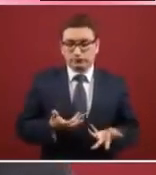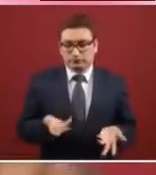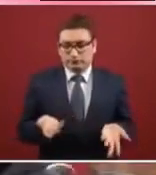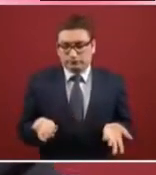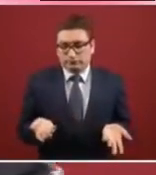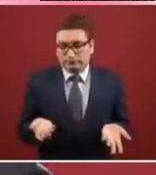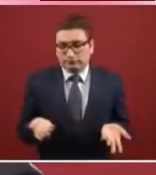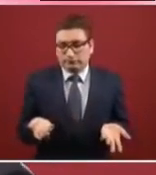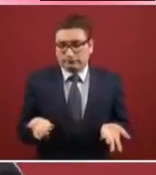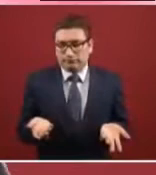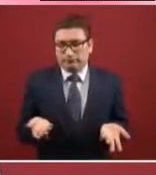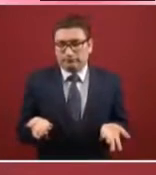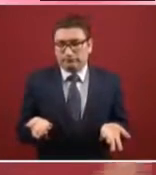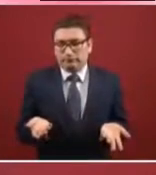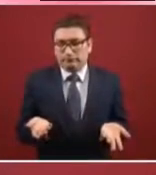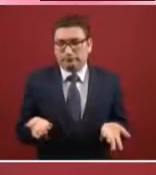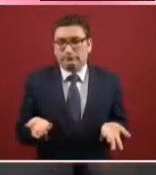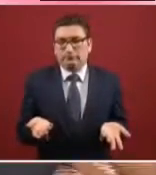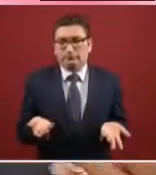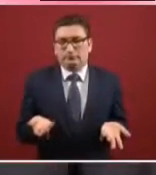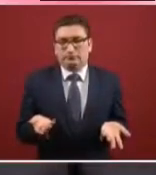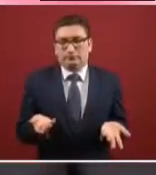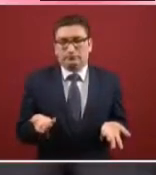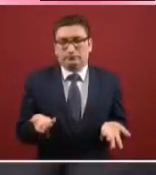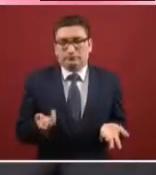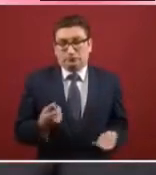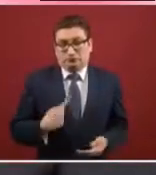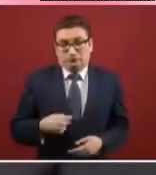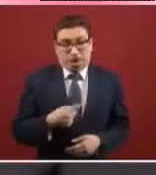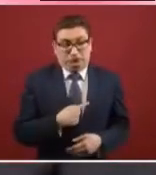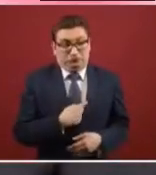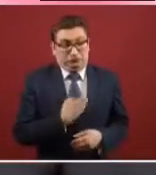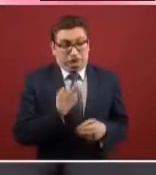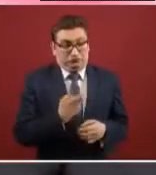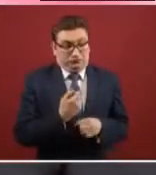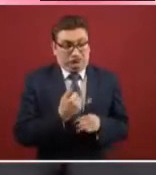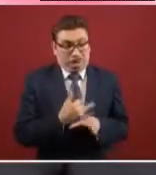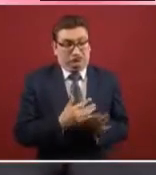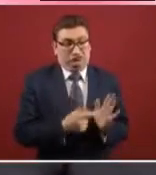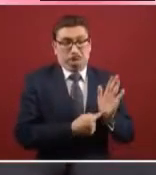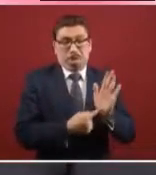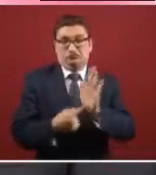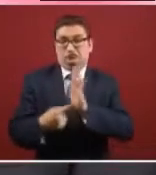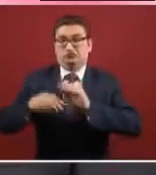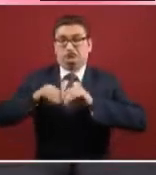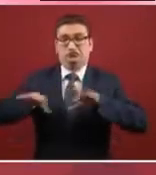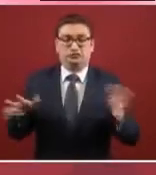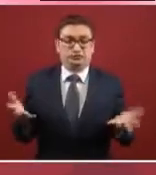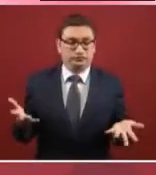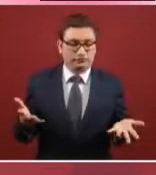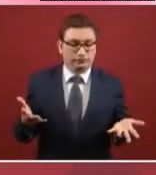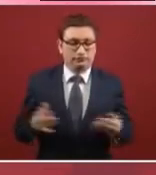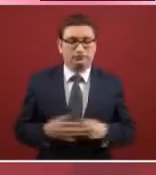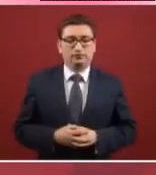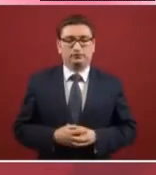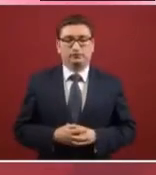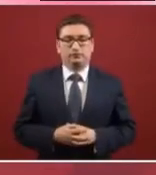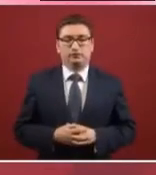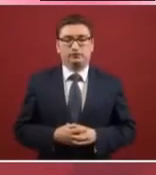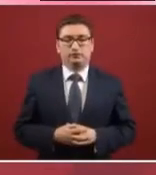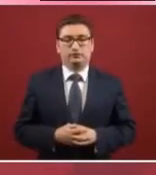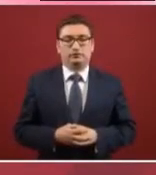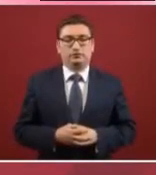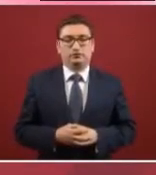pues tenemos que darlo a conocer. We have to let them know. Espero que no haya I hope that there